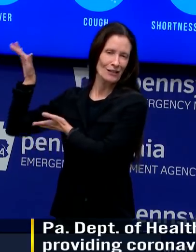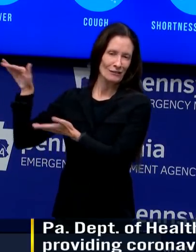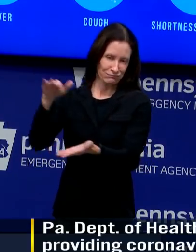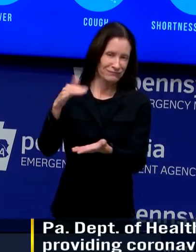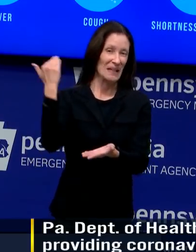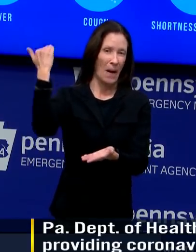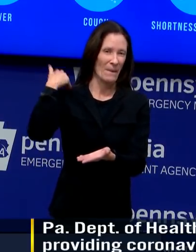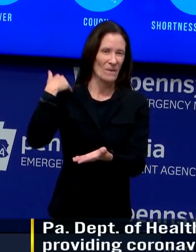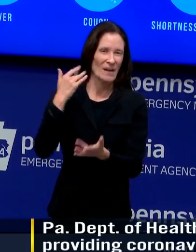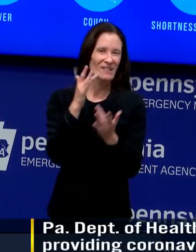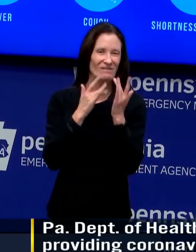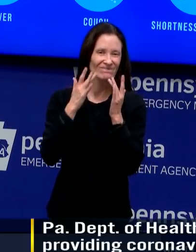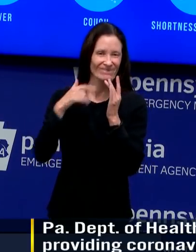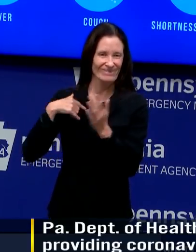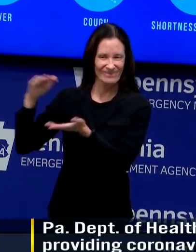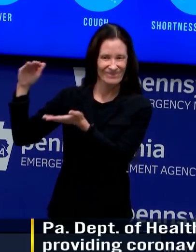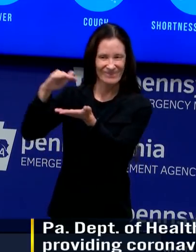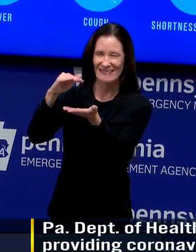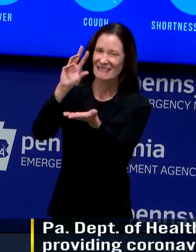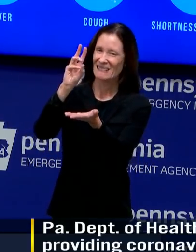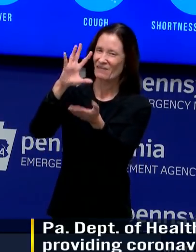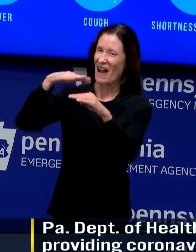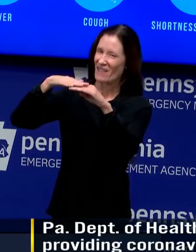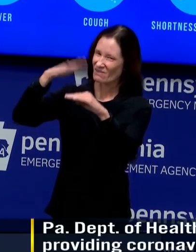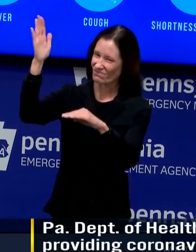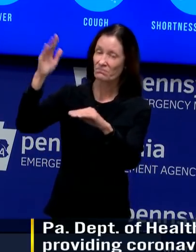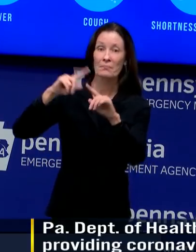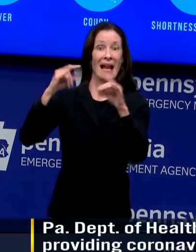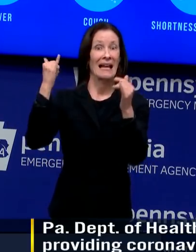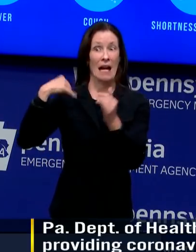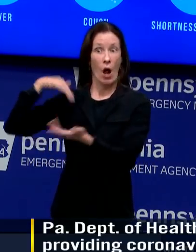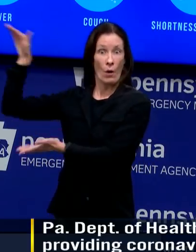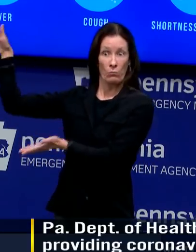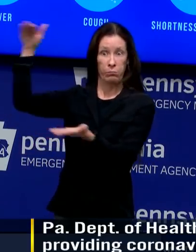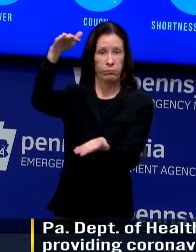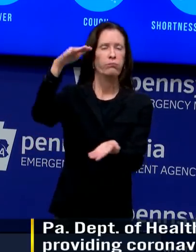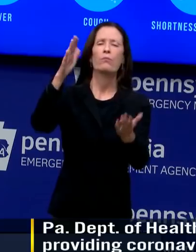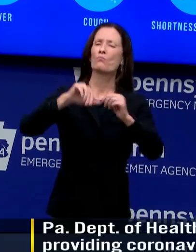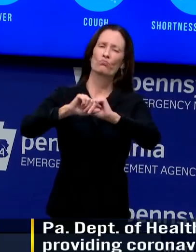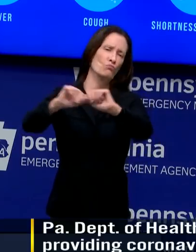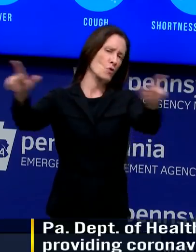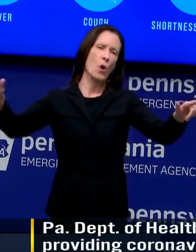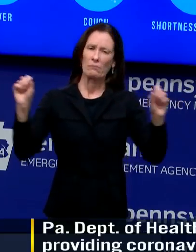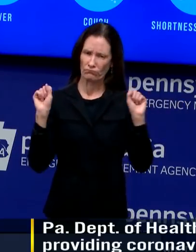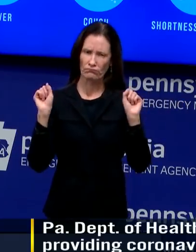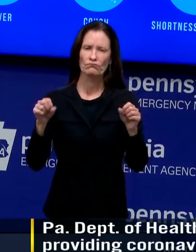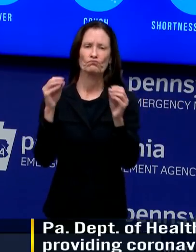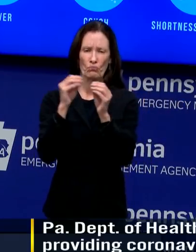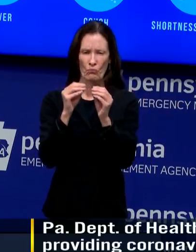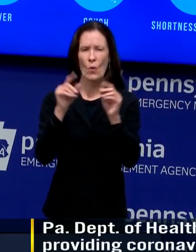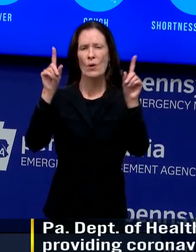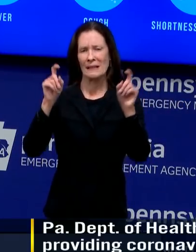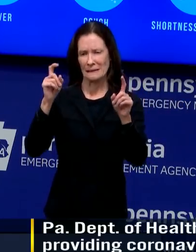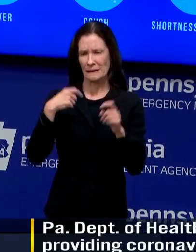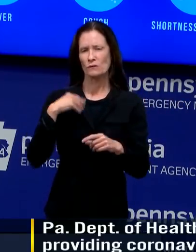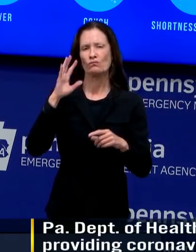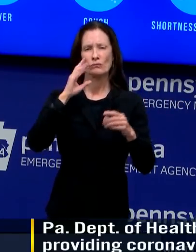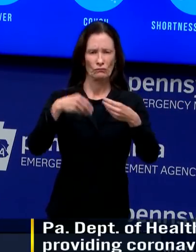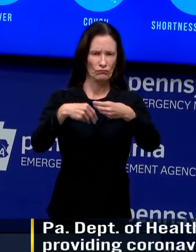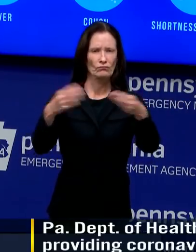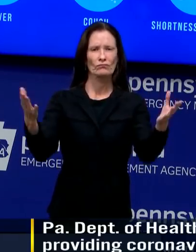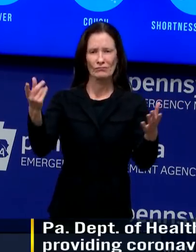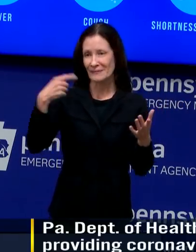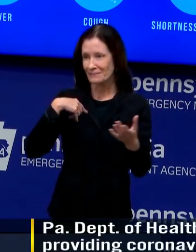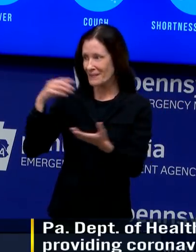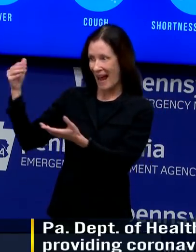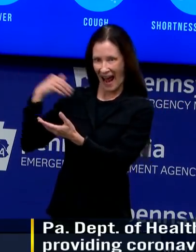And through work with the federal government, we have been able to obtain more reagents so we can do more tests. And so I think it would be really important to get an